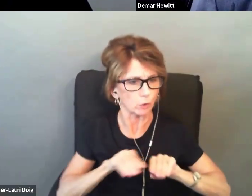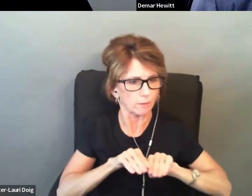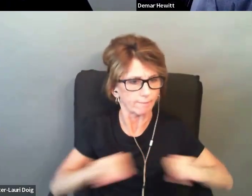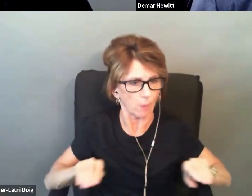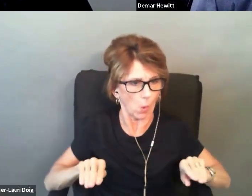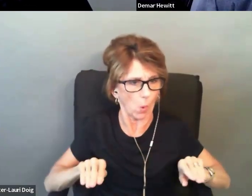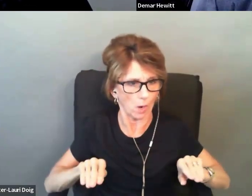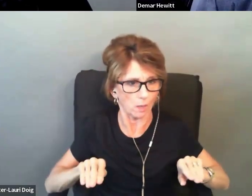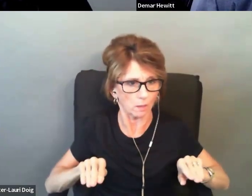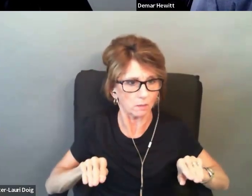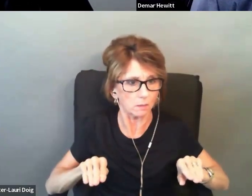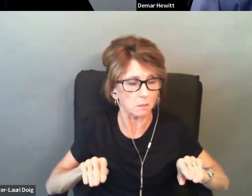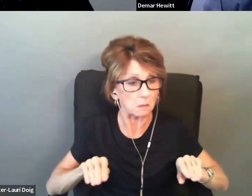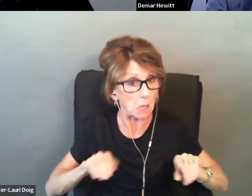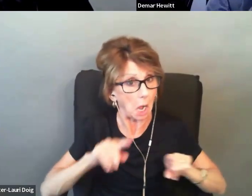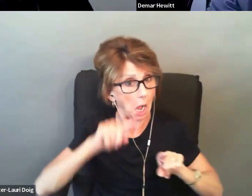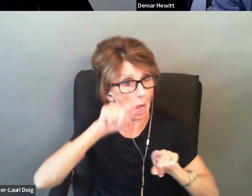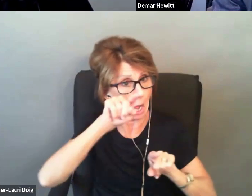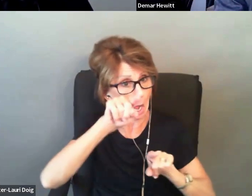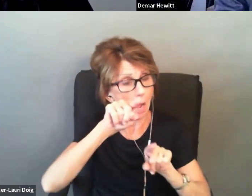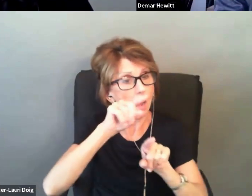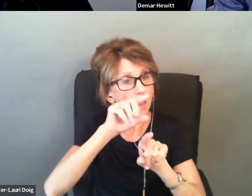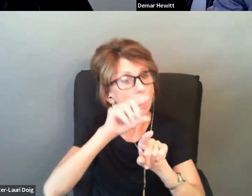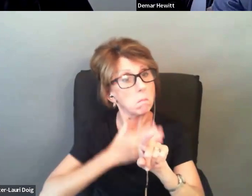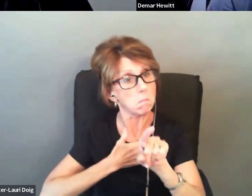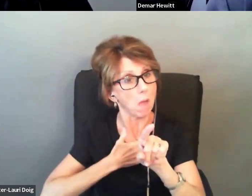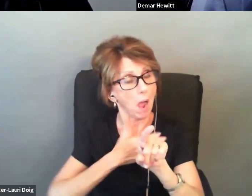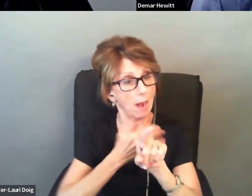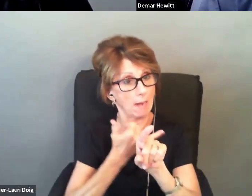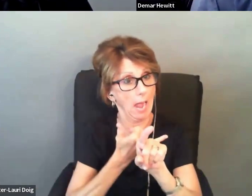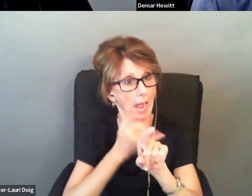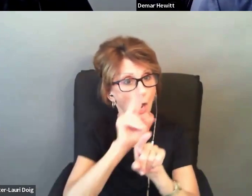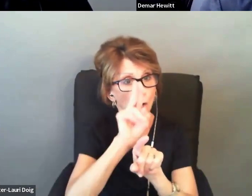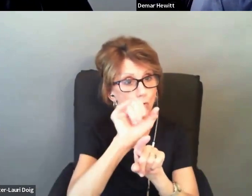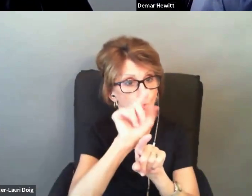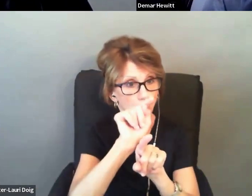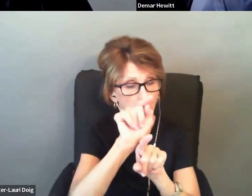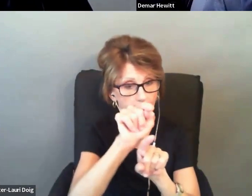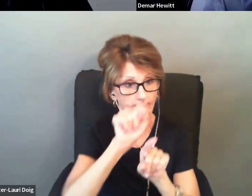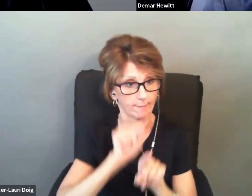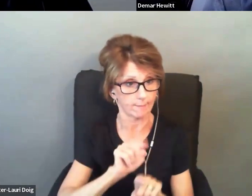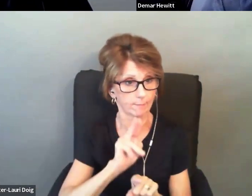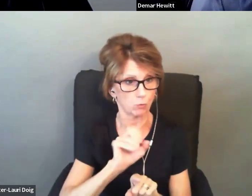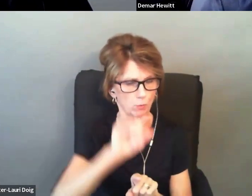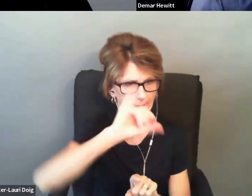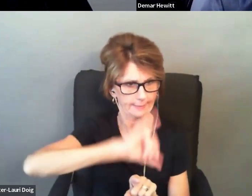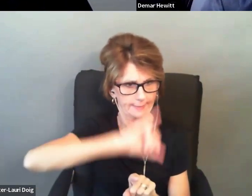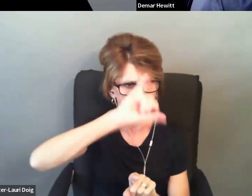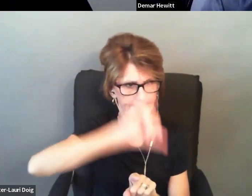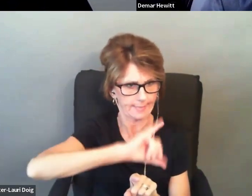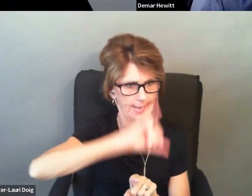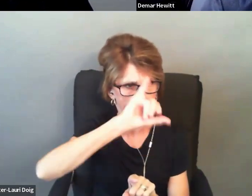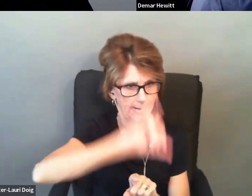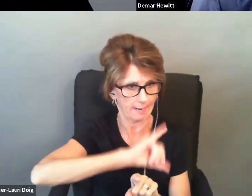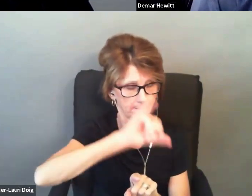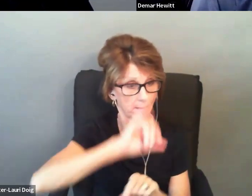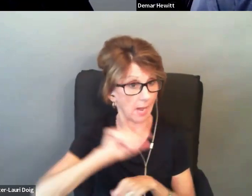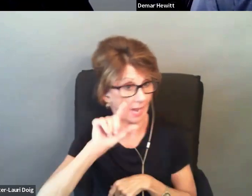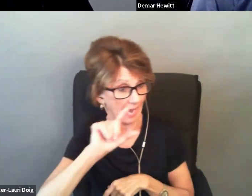as the unit, can the landlord change the rent rate based on the current market rent rate?